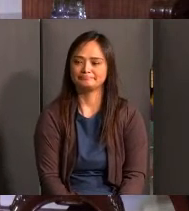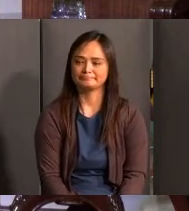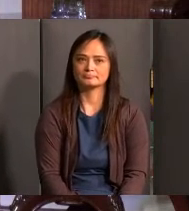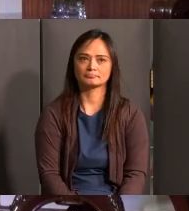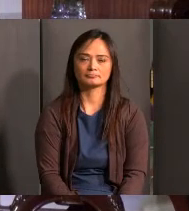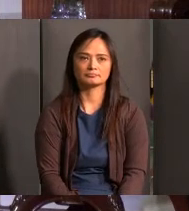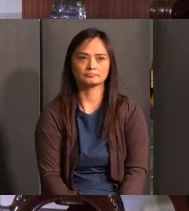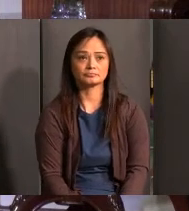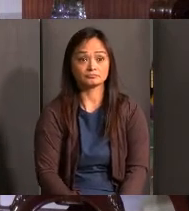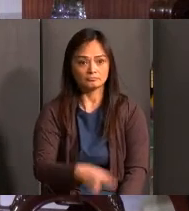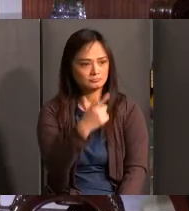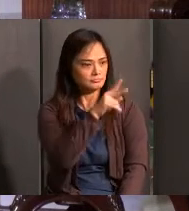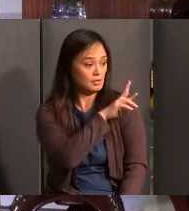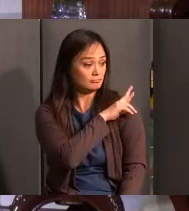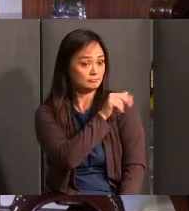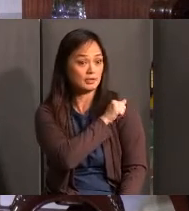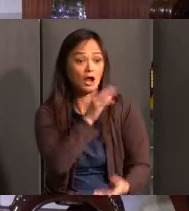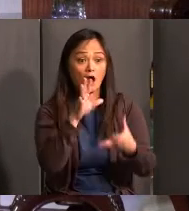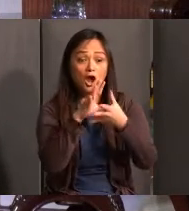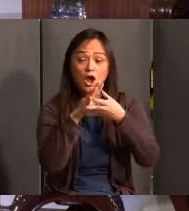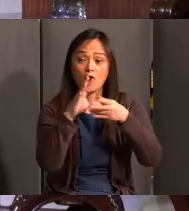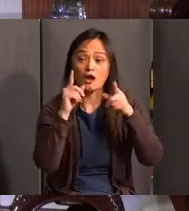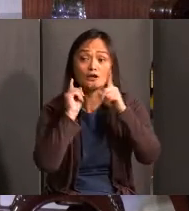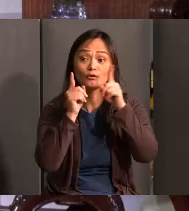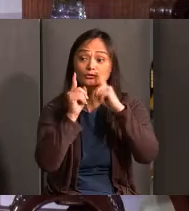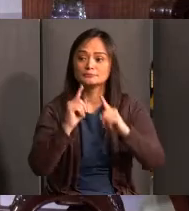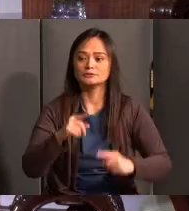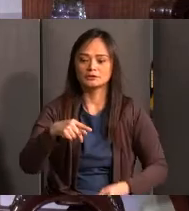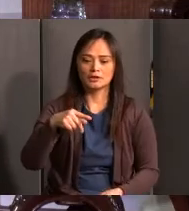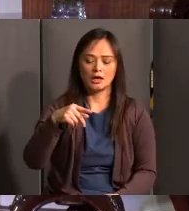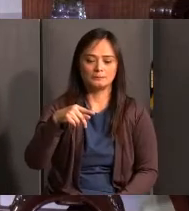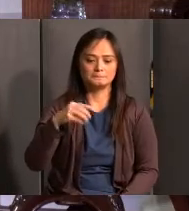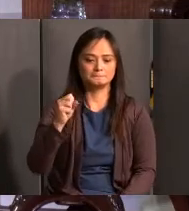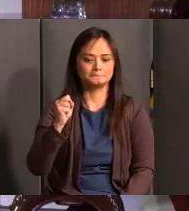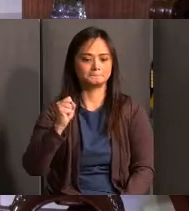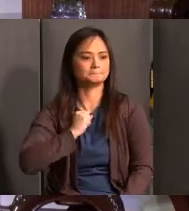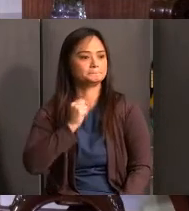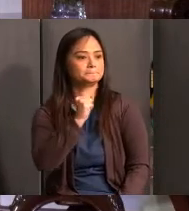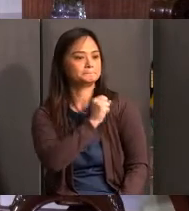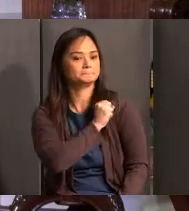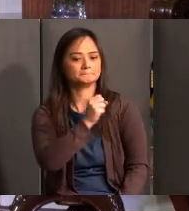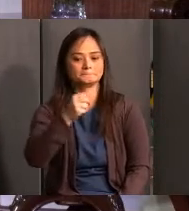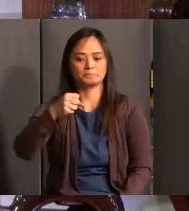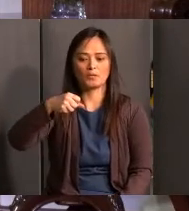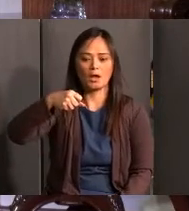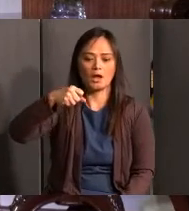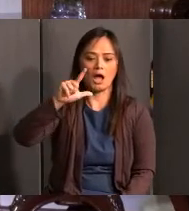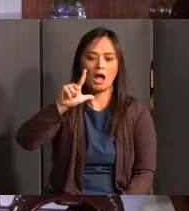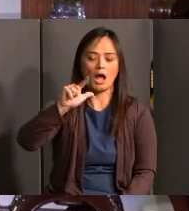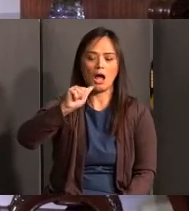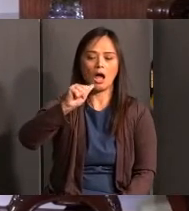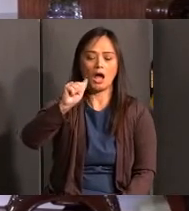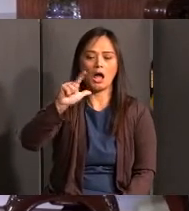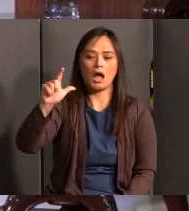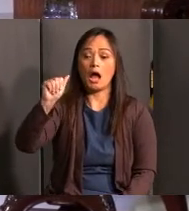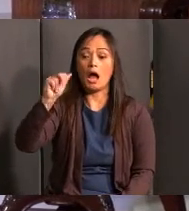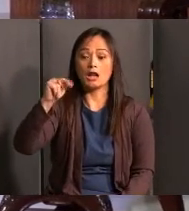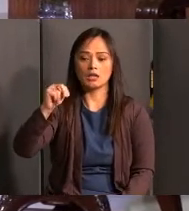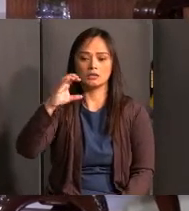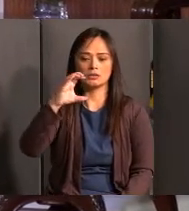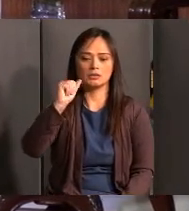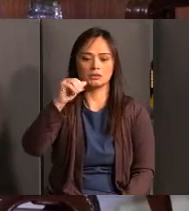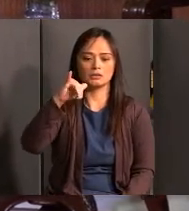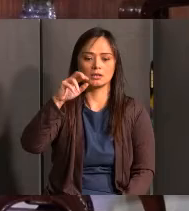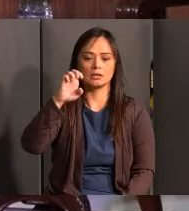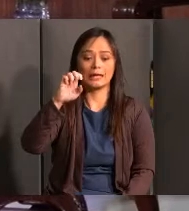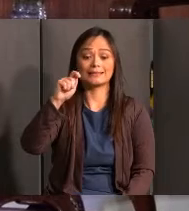mo, I praise God for Rene. I told him that. We were having dinner.